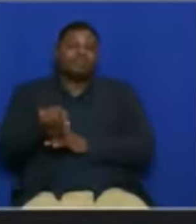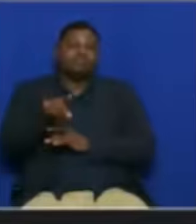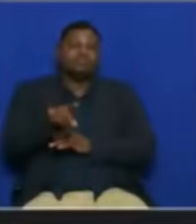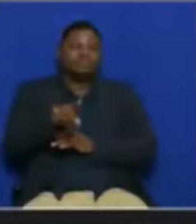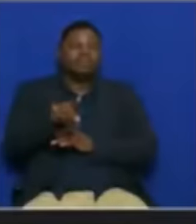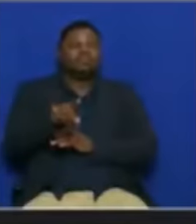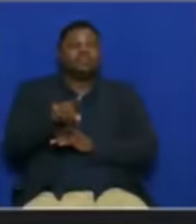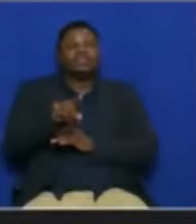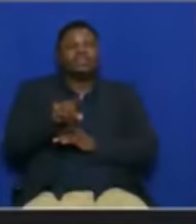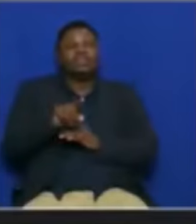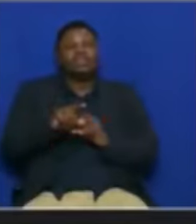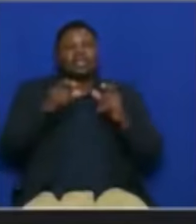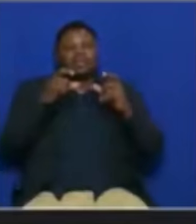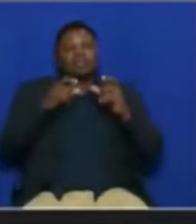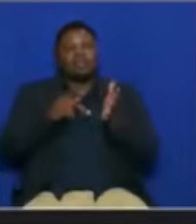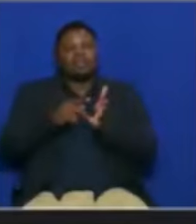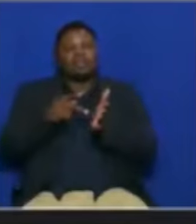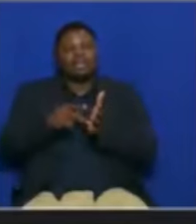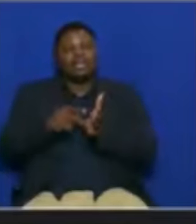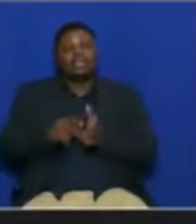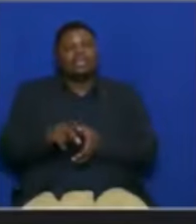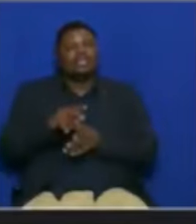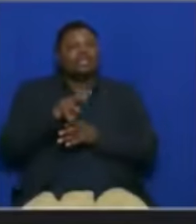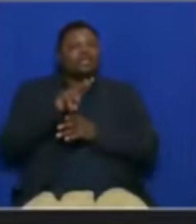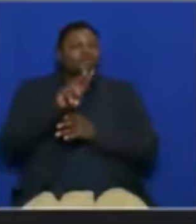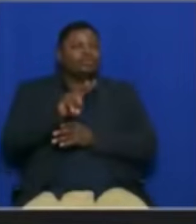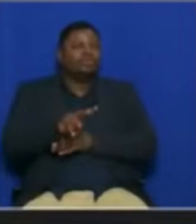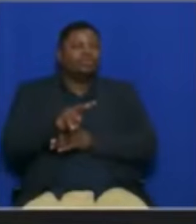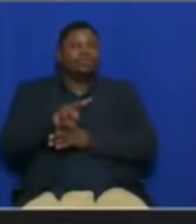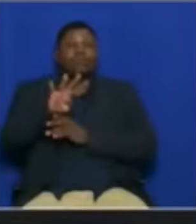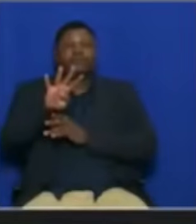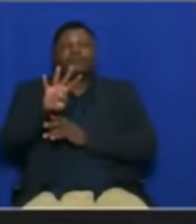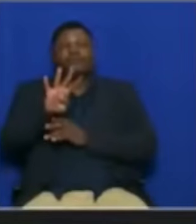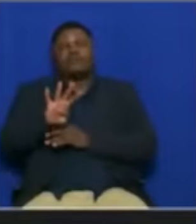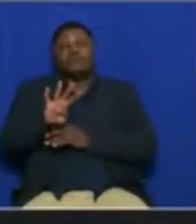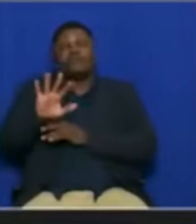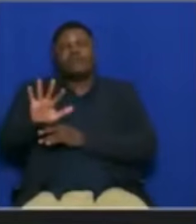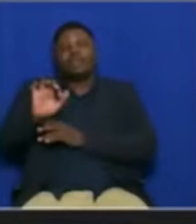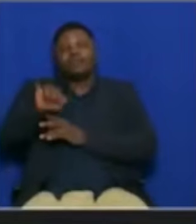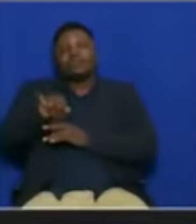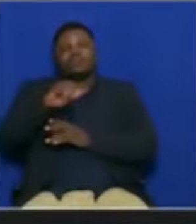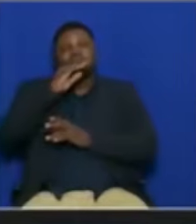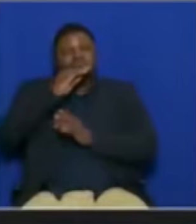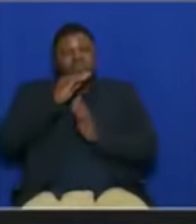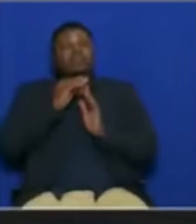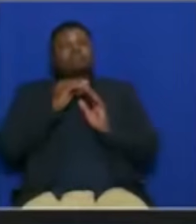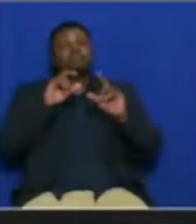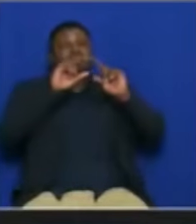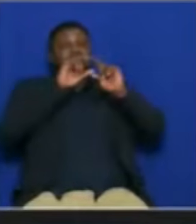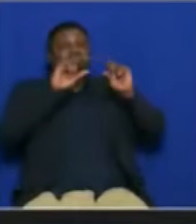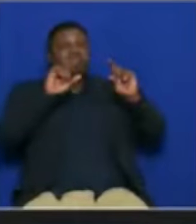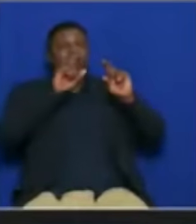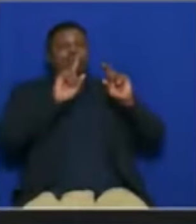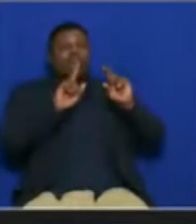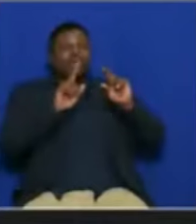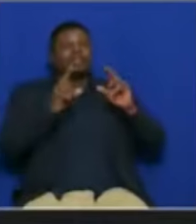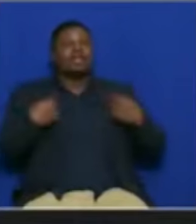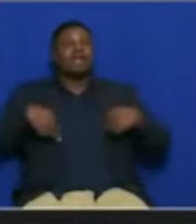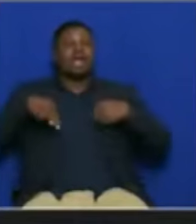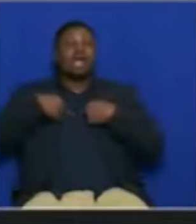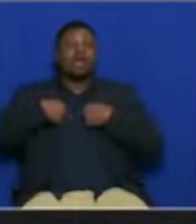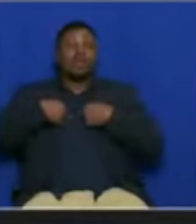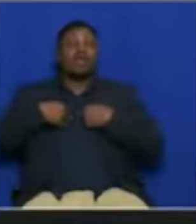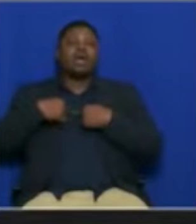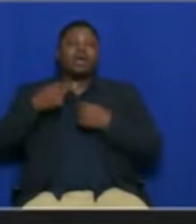2302-3462 highlighted in yellow, that's what I call our post. And in 2023, that was the panel that was